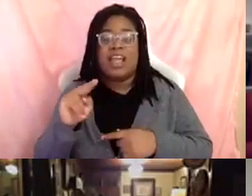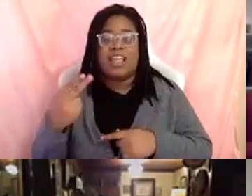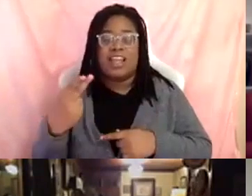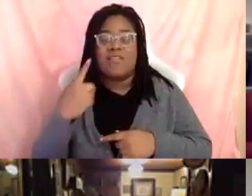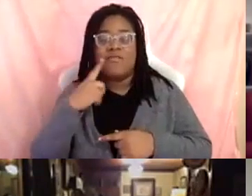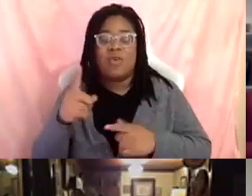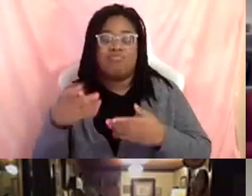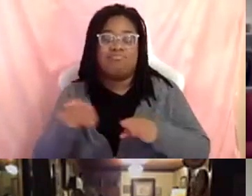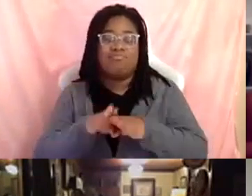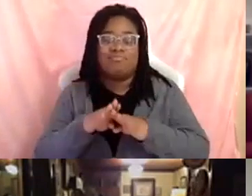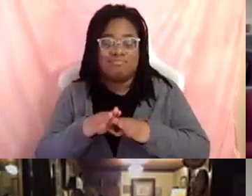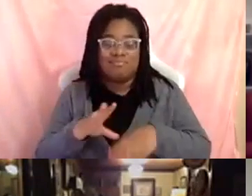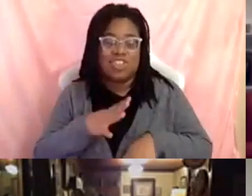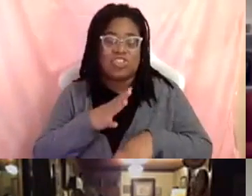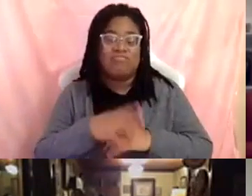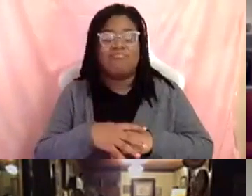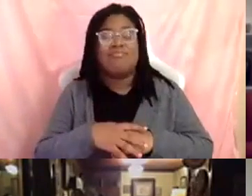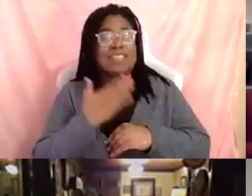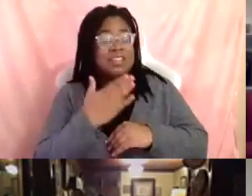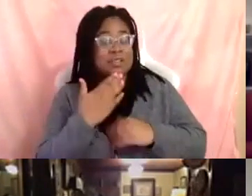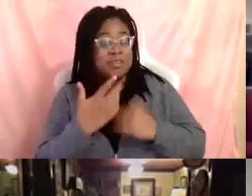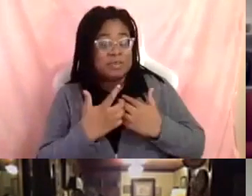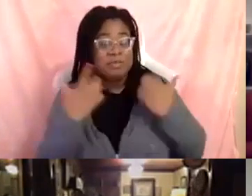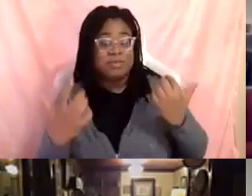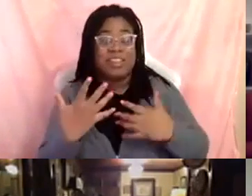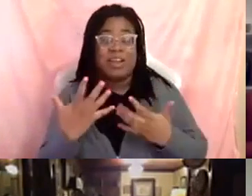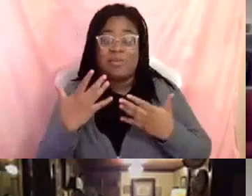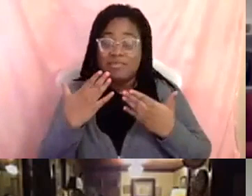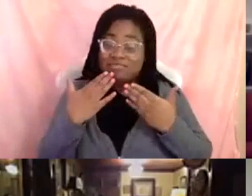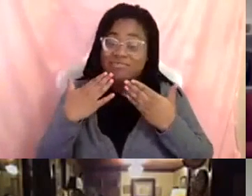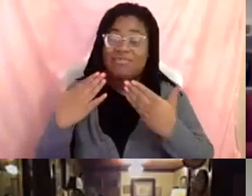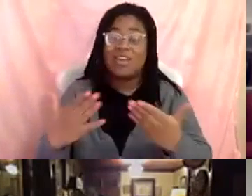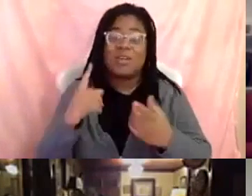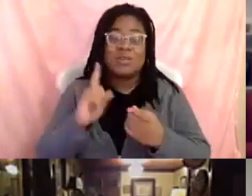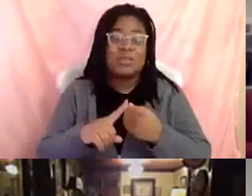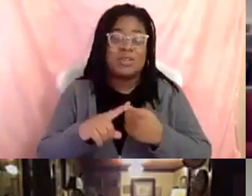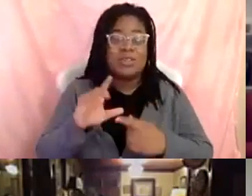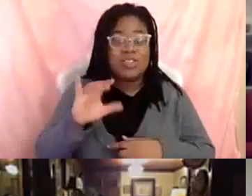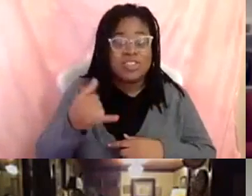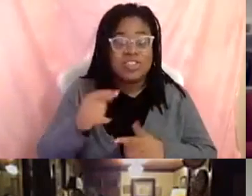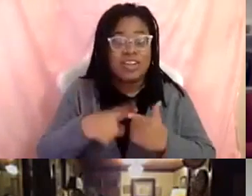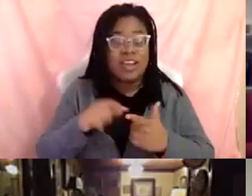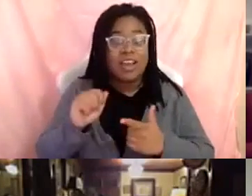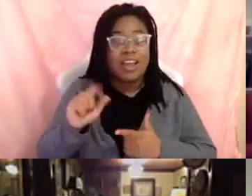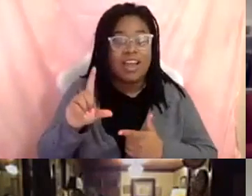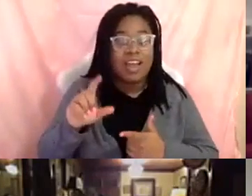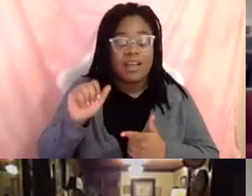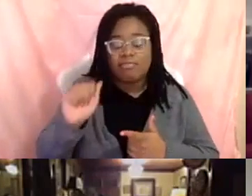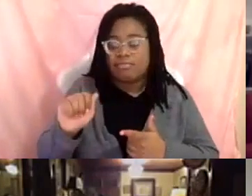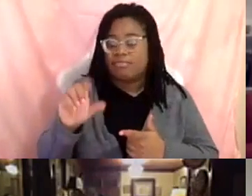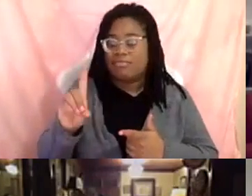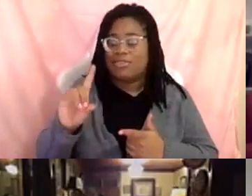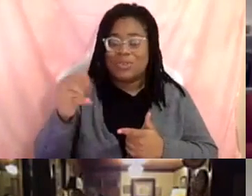out. Thank you all so much. I just want to say a final thank you to Adjua and CJ for all of the care and